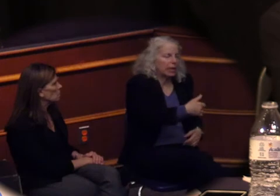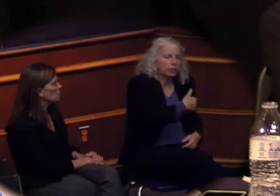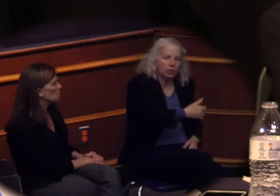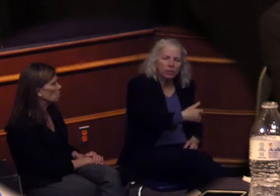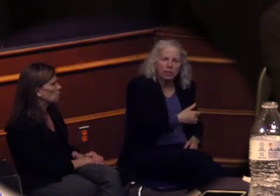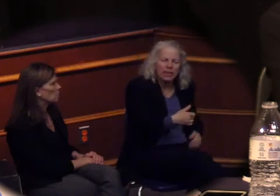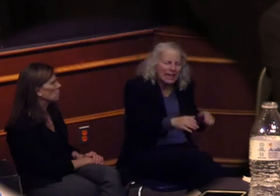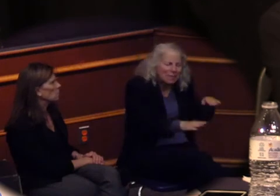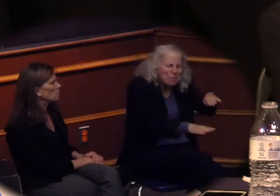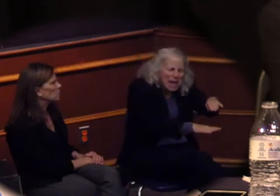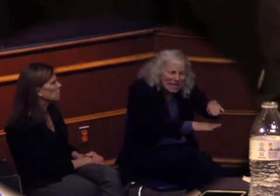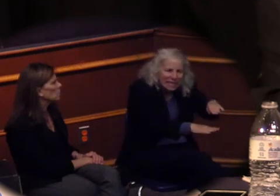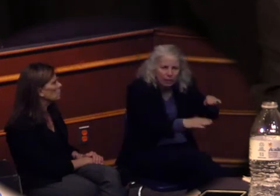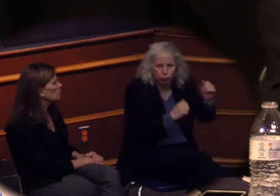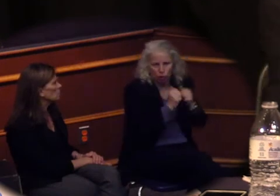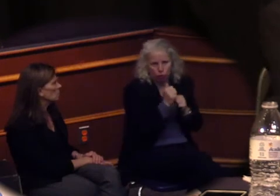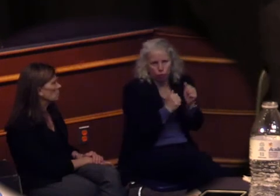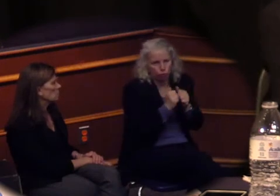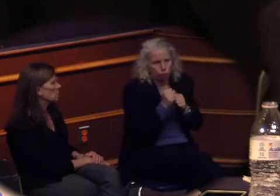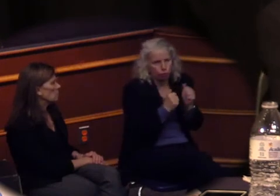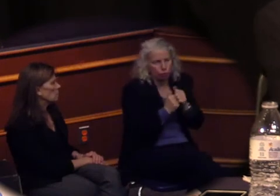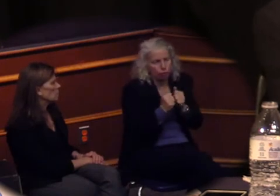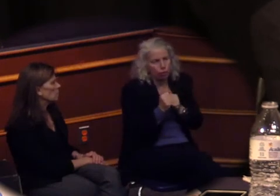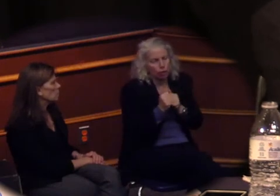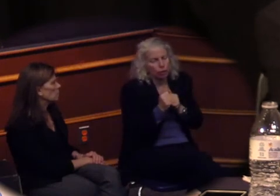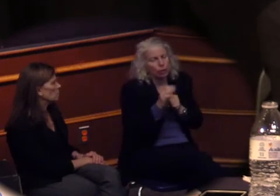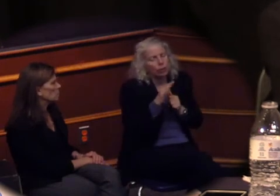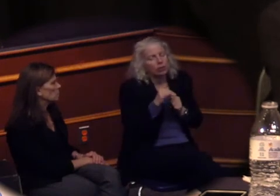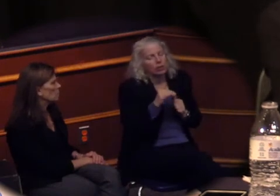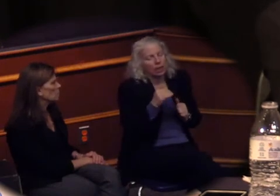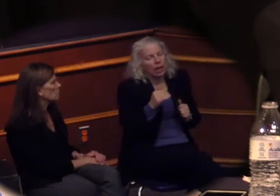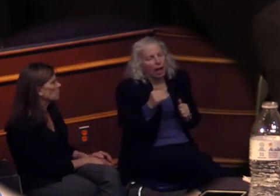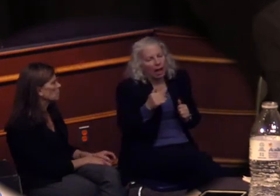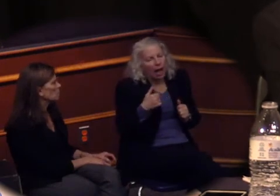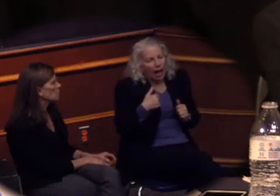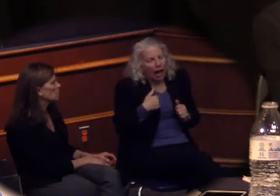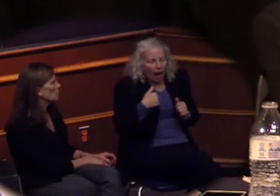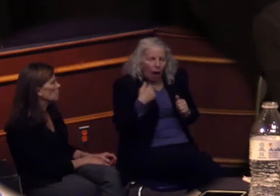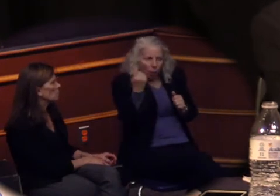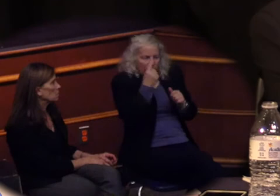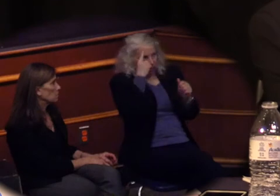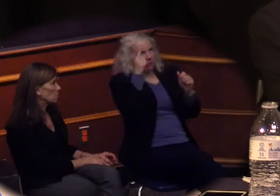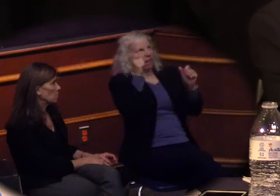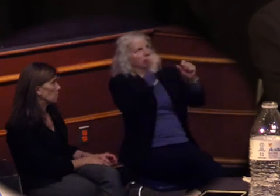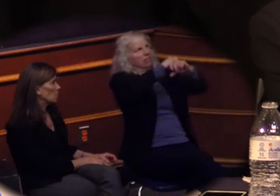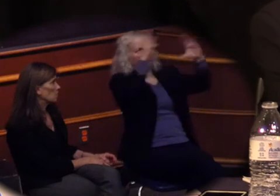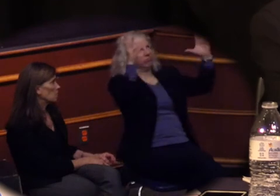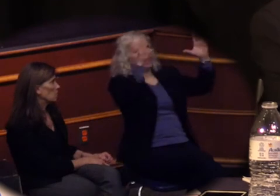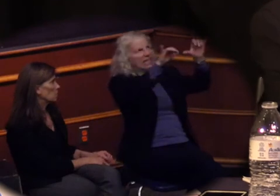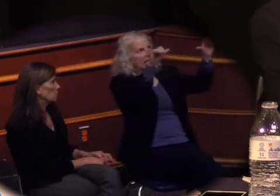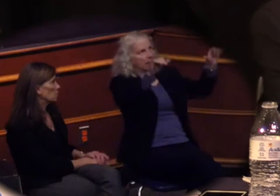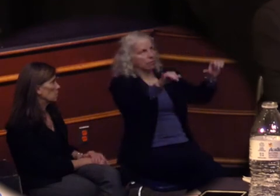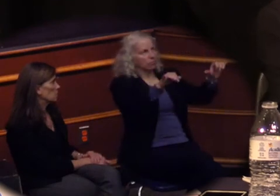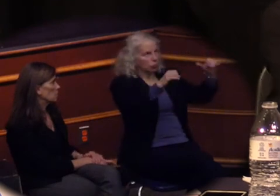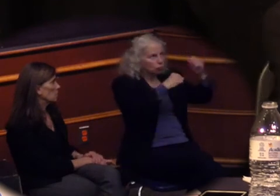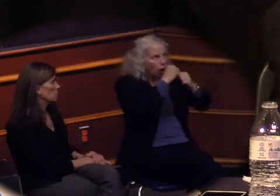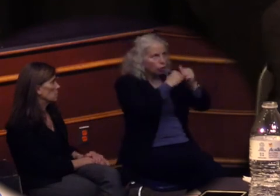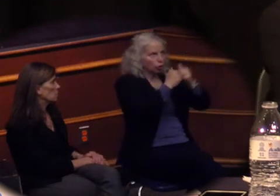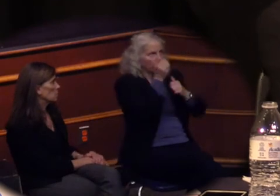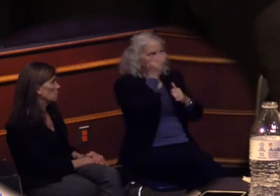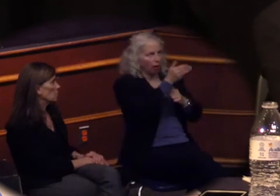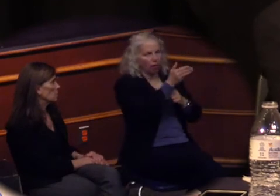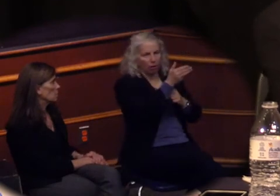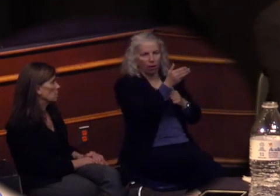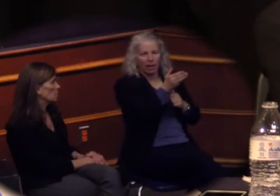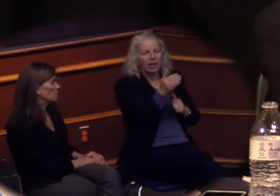fundamental structural questions. Now, again, I've tried to point out, I have a structural view of systems. How do you boost things? It's not any